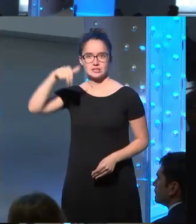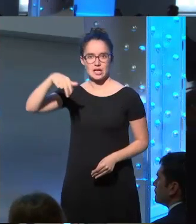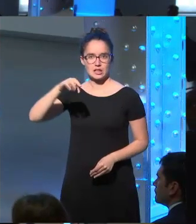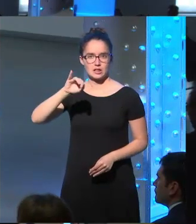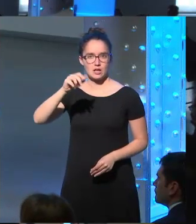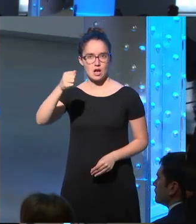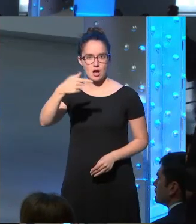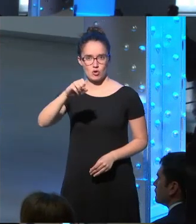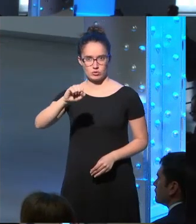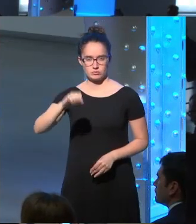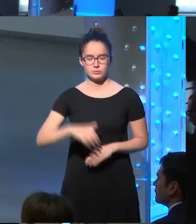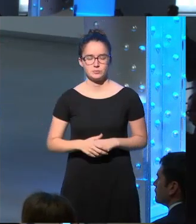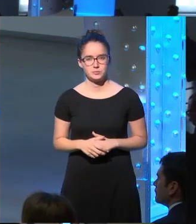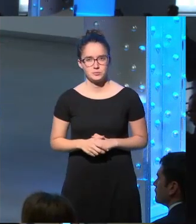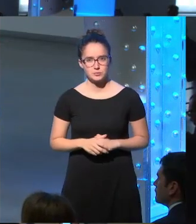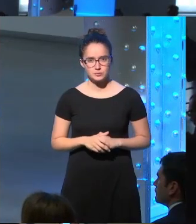Santiago Bernabé.